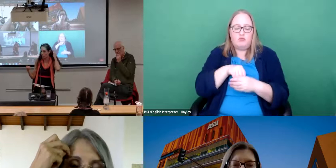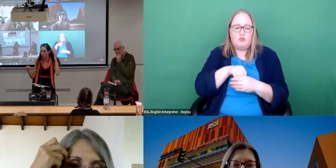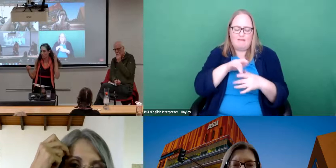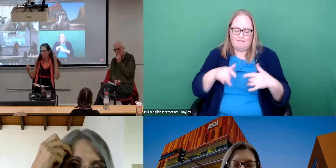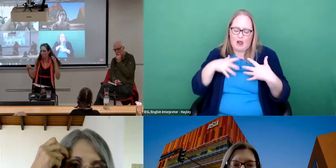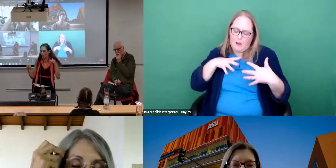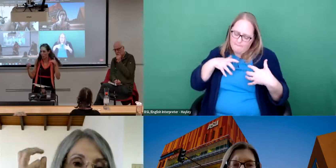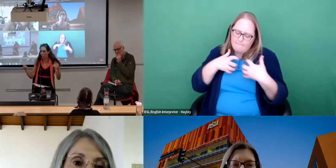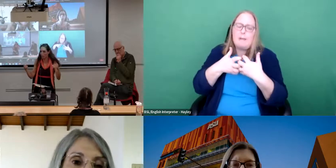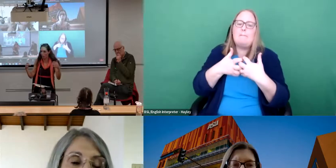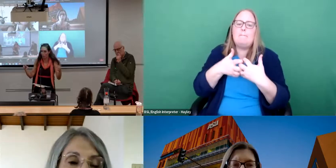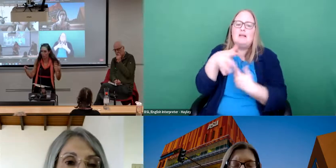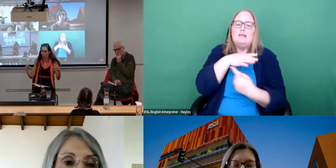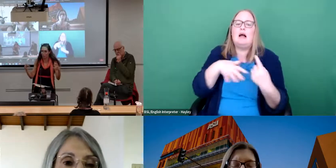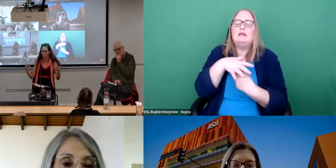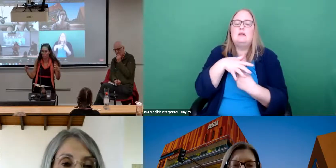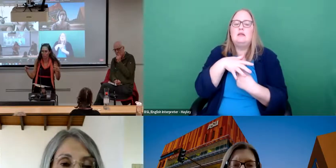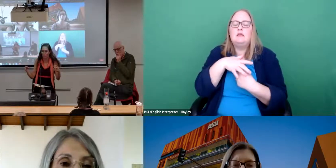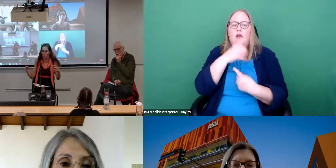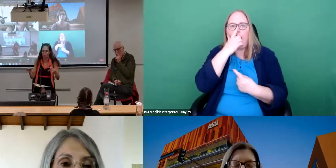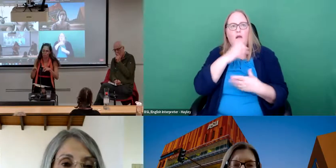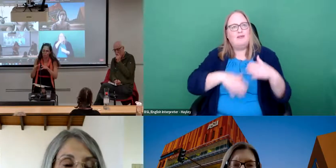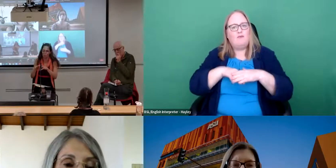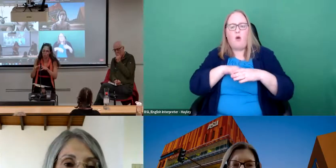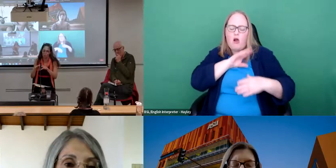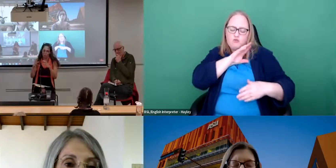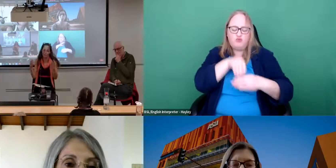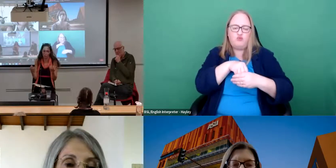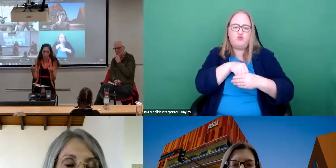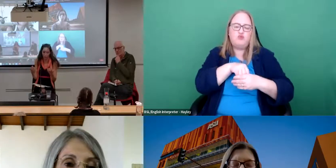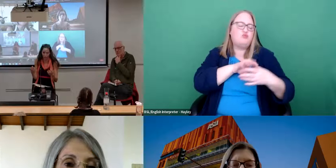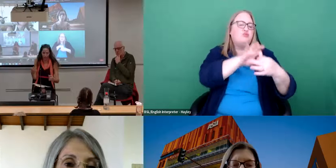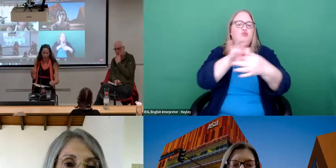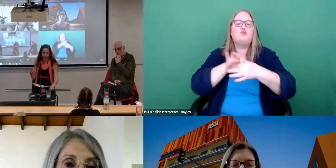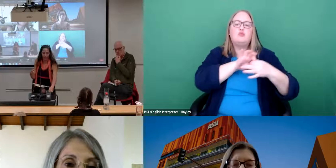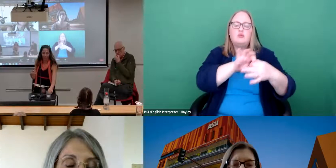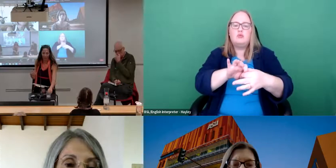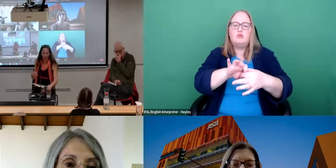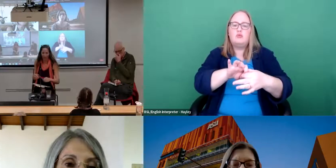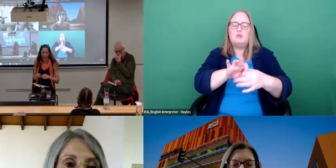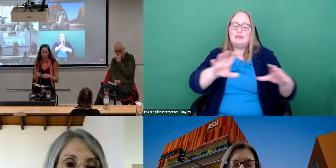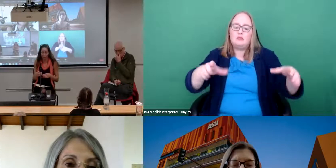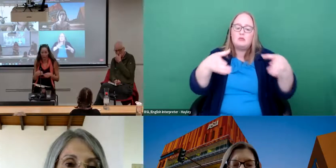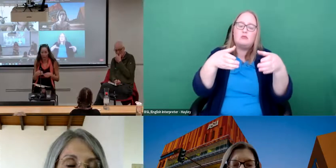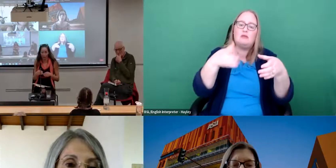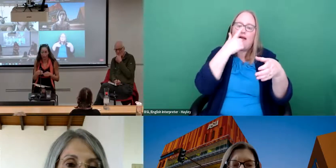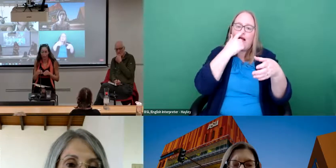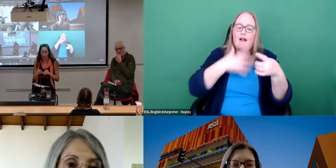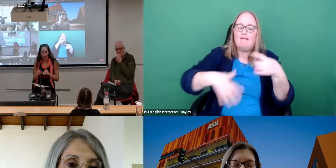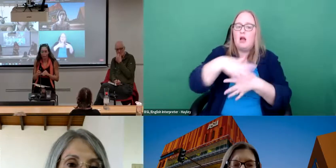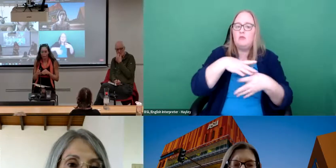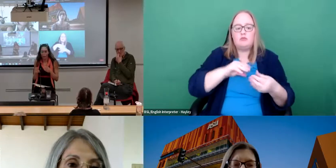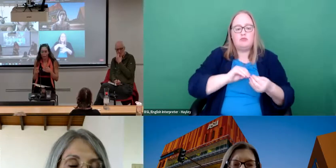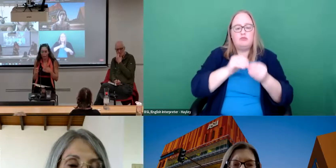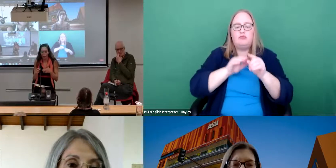part of it and can collaborate with others that live in that same society to together create an environment that's better for